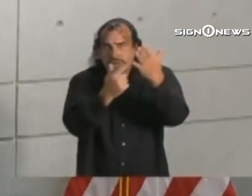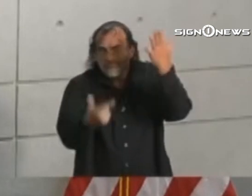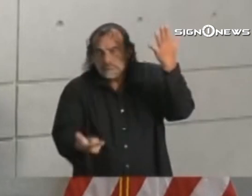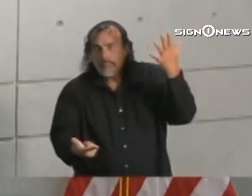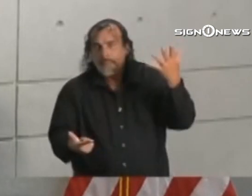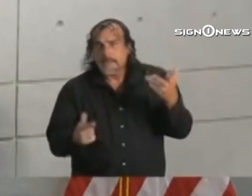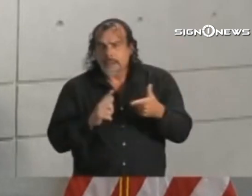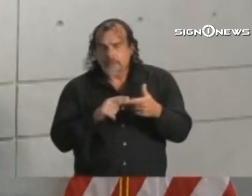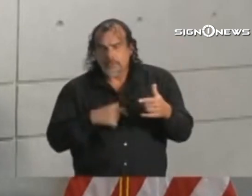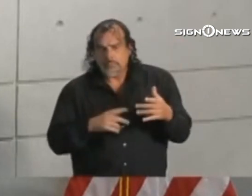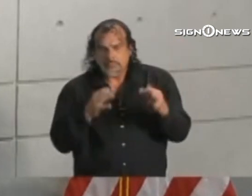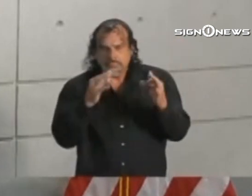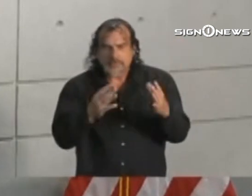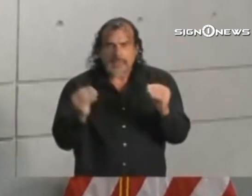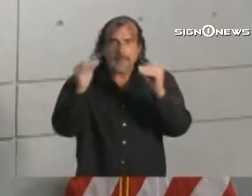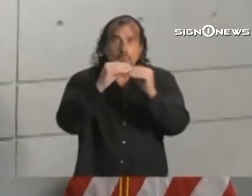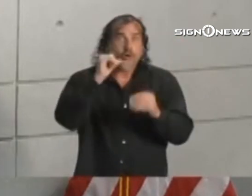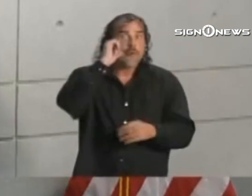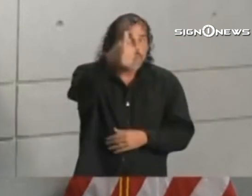projections sometime tomorrow.